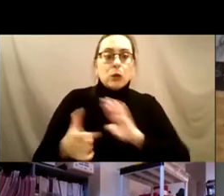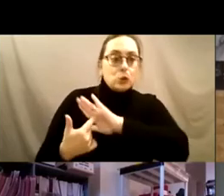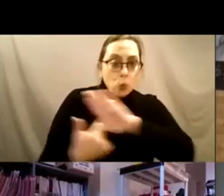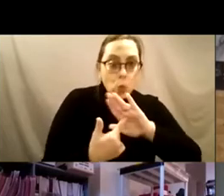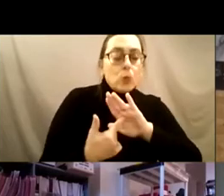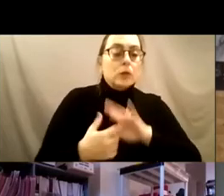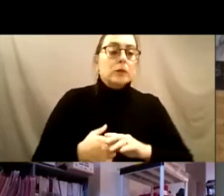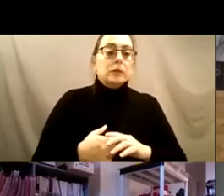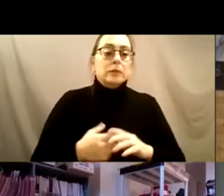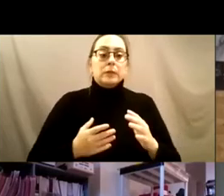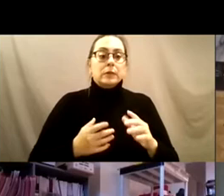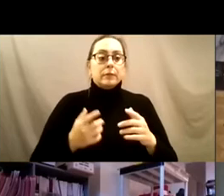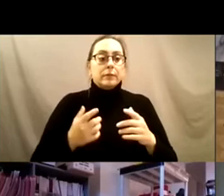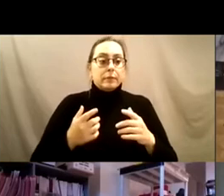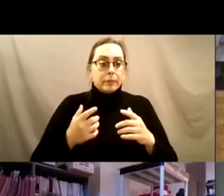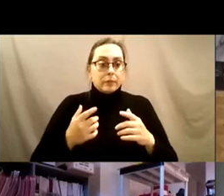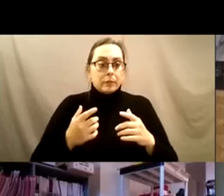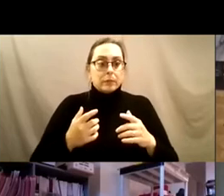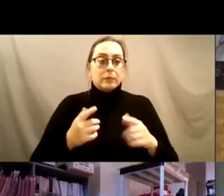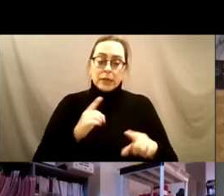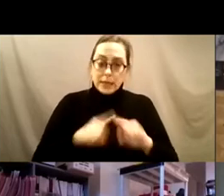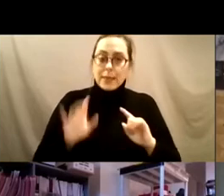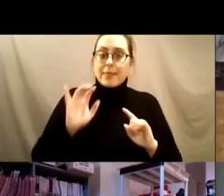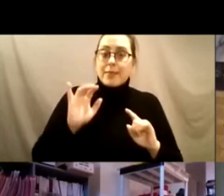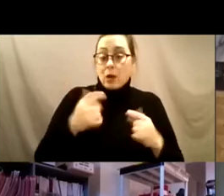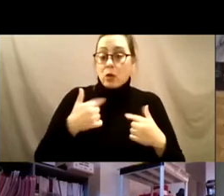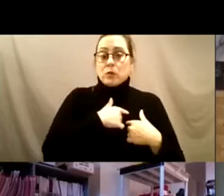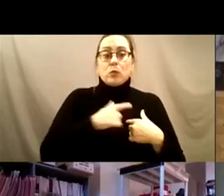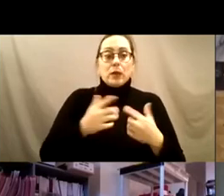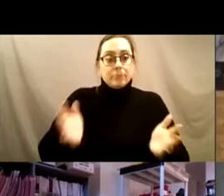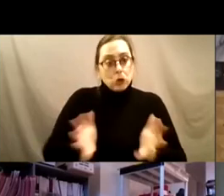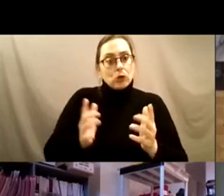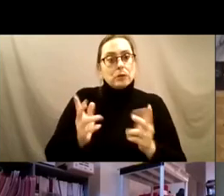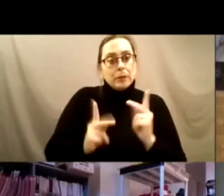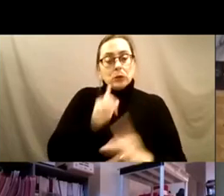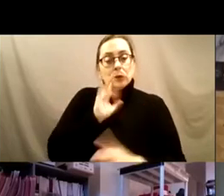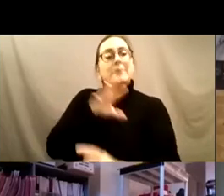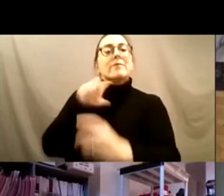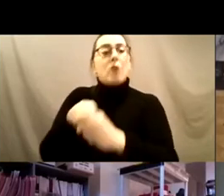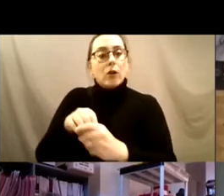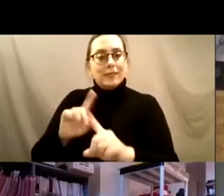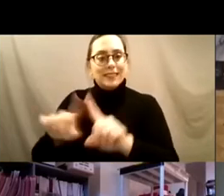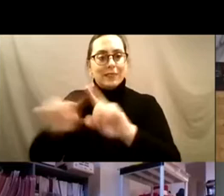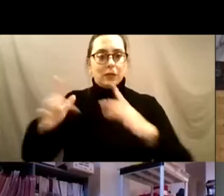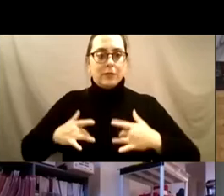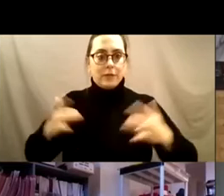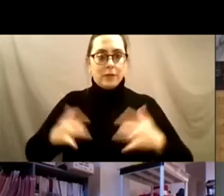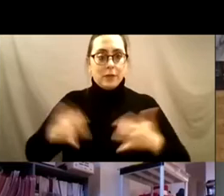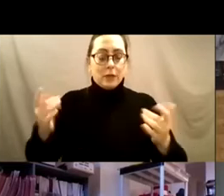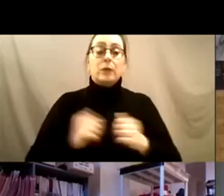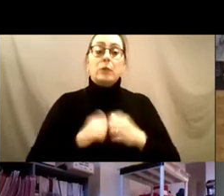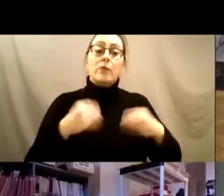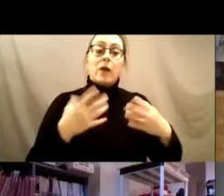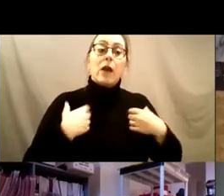through participation in such events. We also like to promote health by providing artists